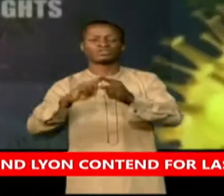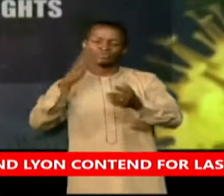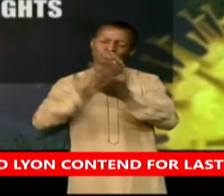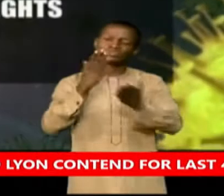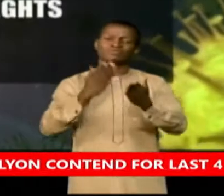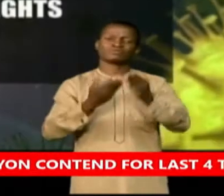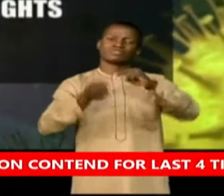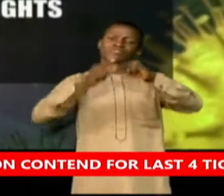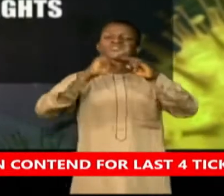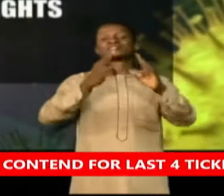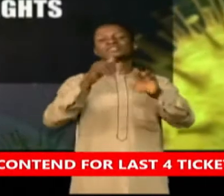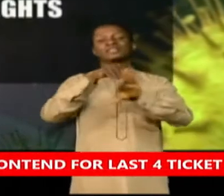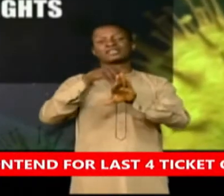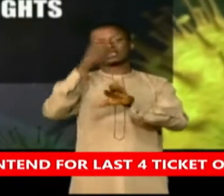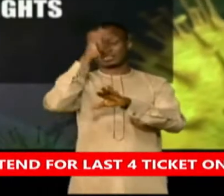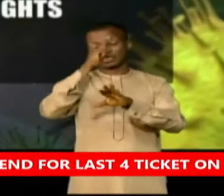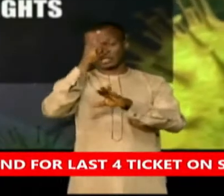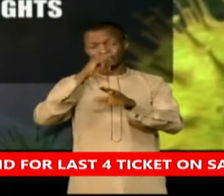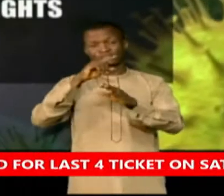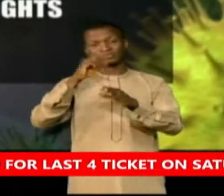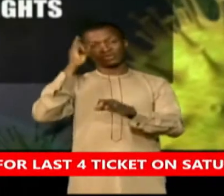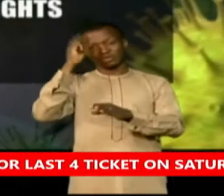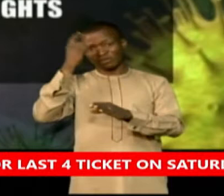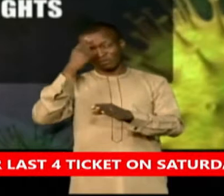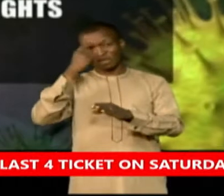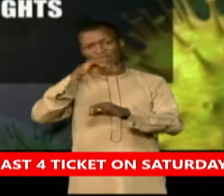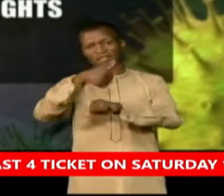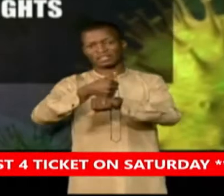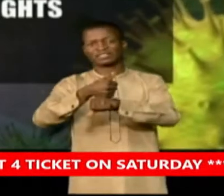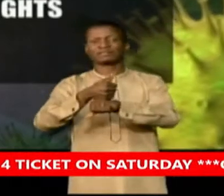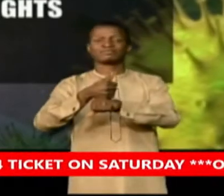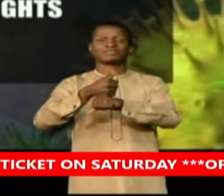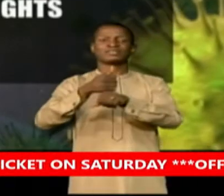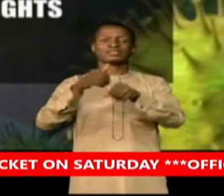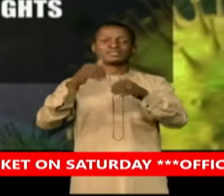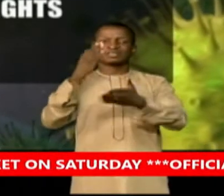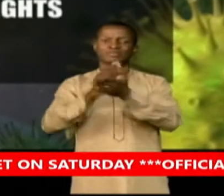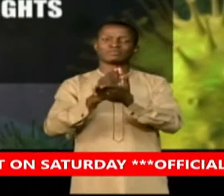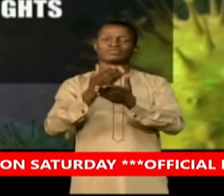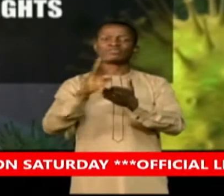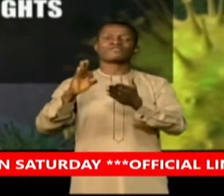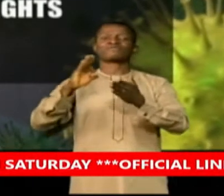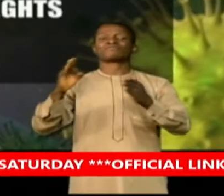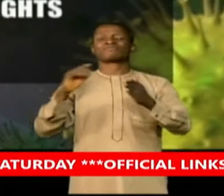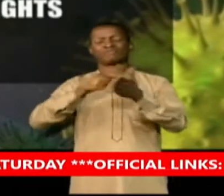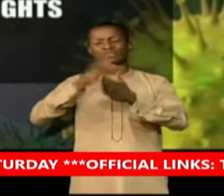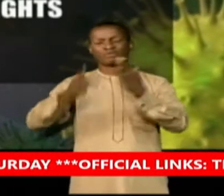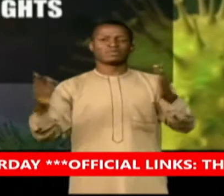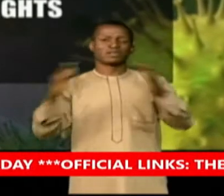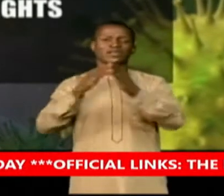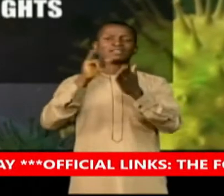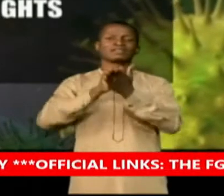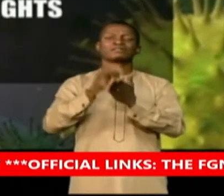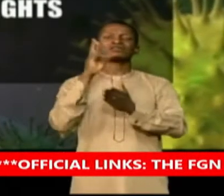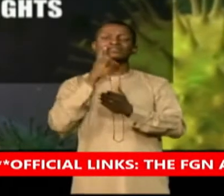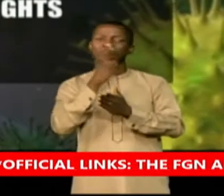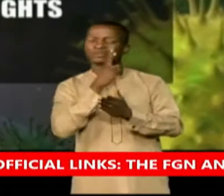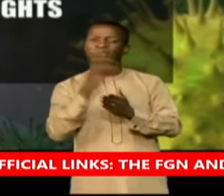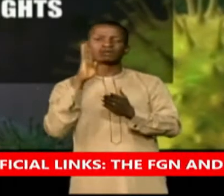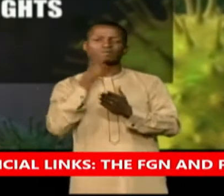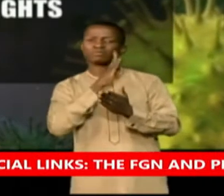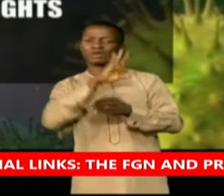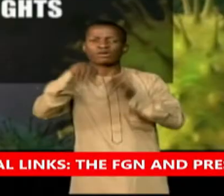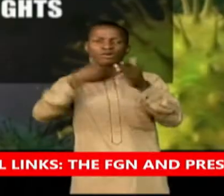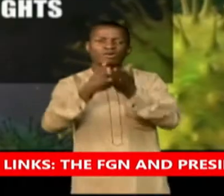In Greece, the government has set a temporary 50% limit on all public gatherings, saying restaurants and bars in Athens and